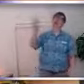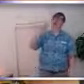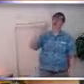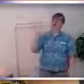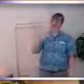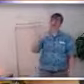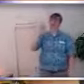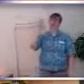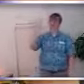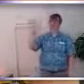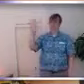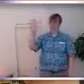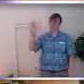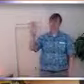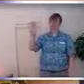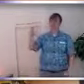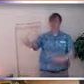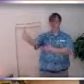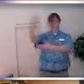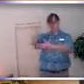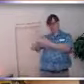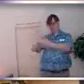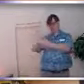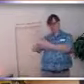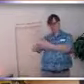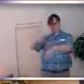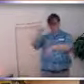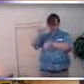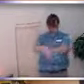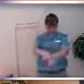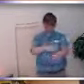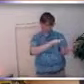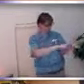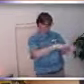four, phasing in, depending